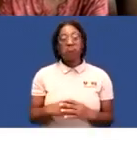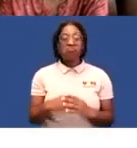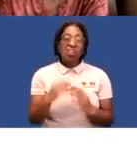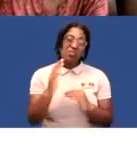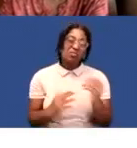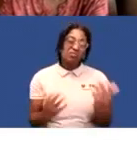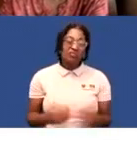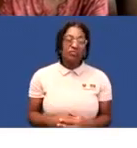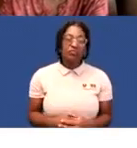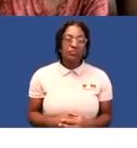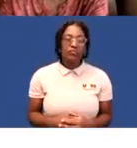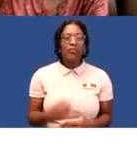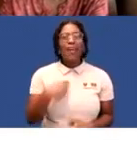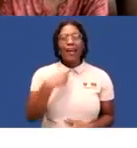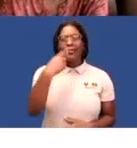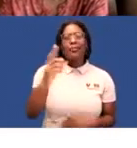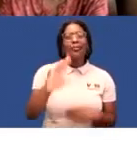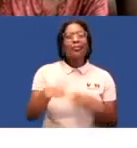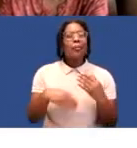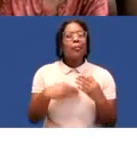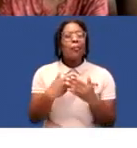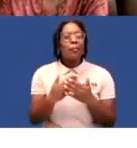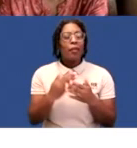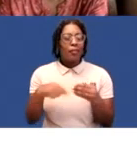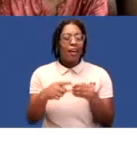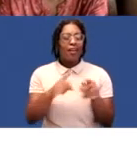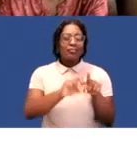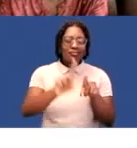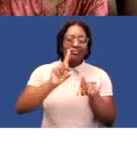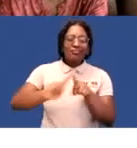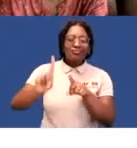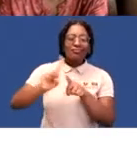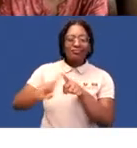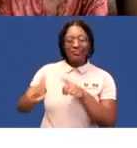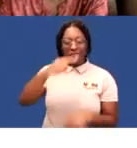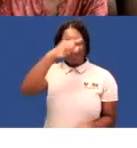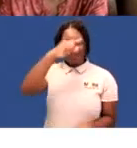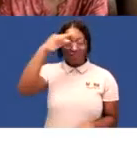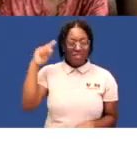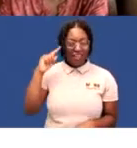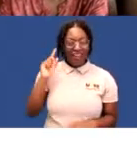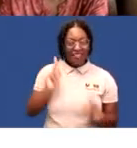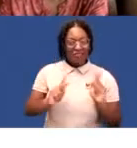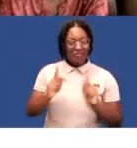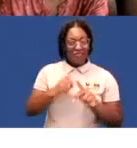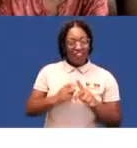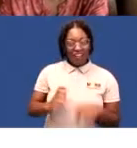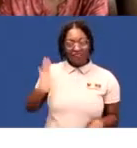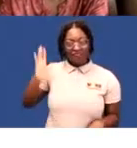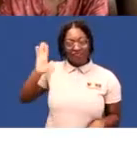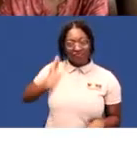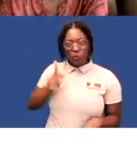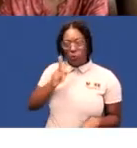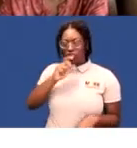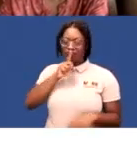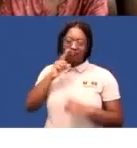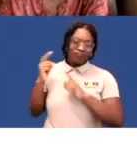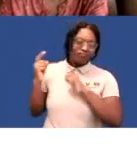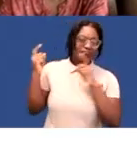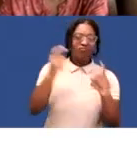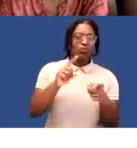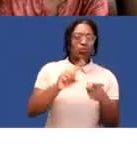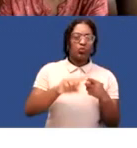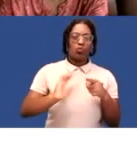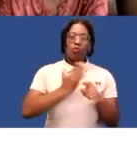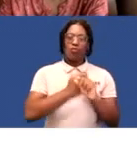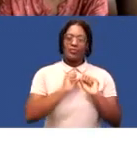real firsts because they're the most tangible for young learners to understand. It's a clear, concrete contribution to